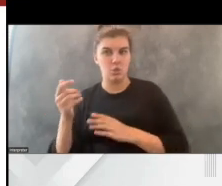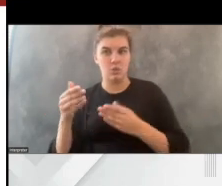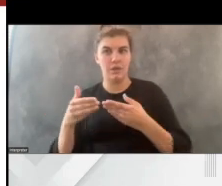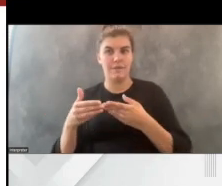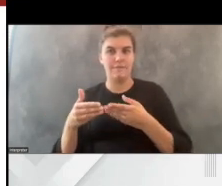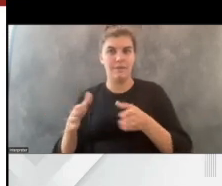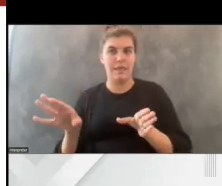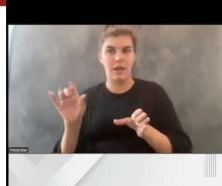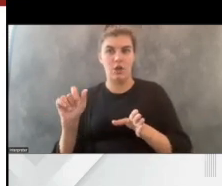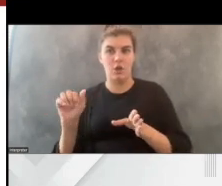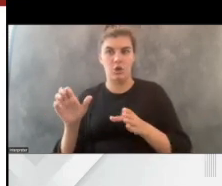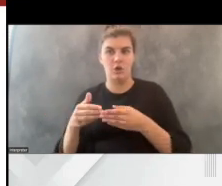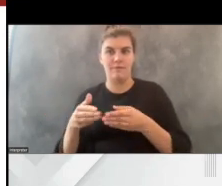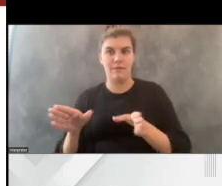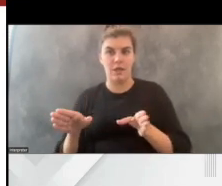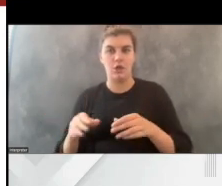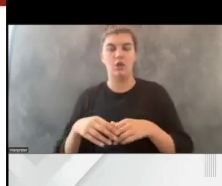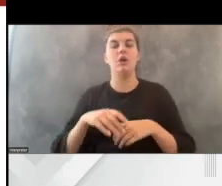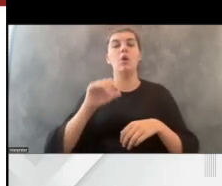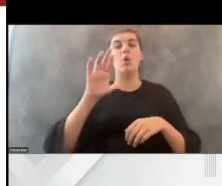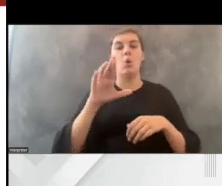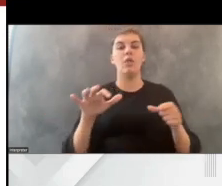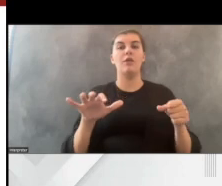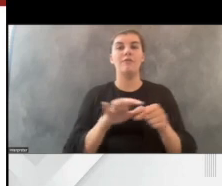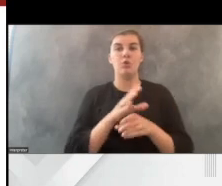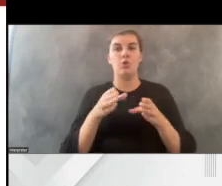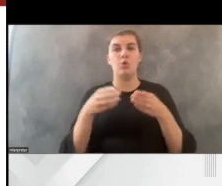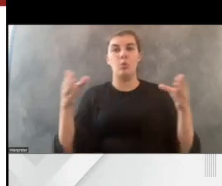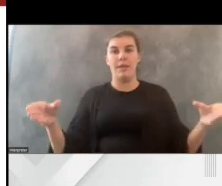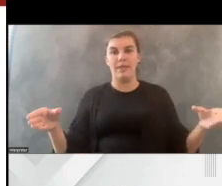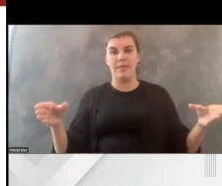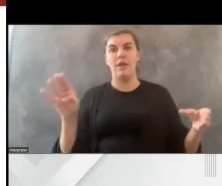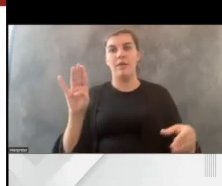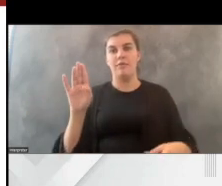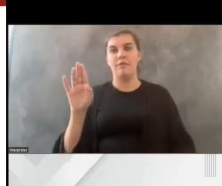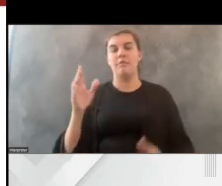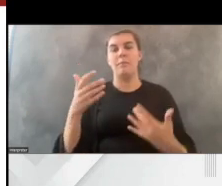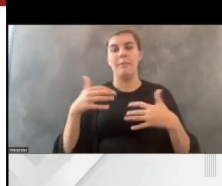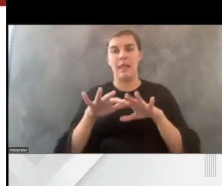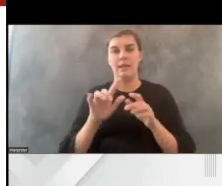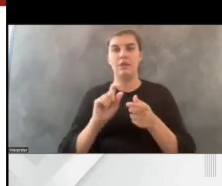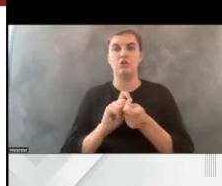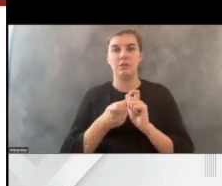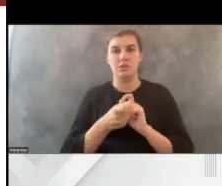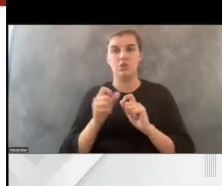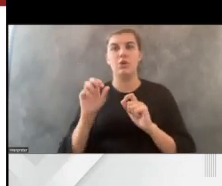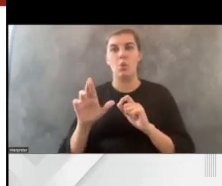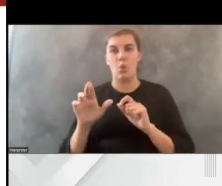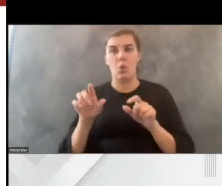measured perpendicular to the direction of travel on the curb ramp run.